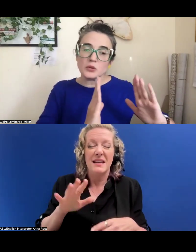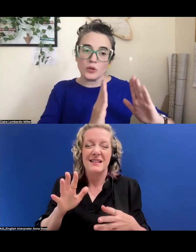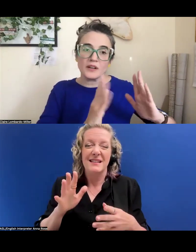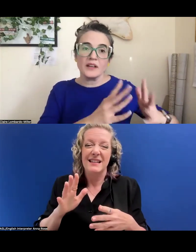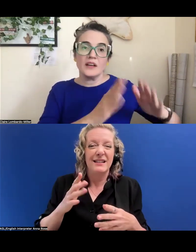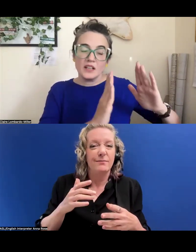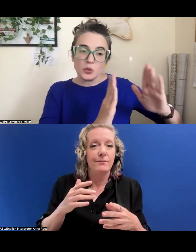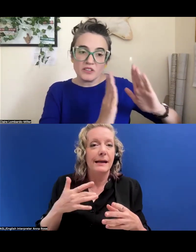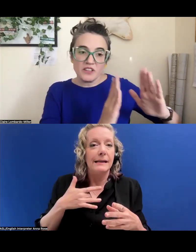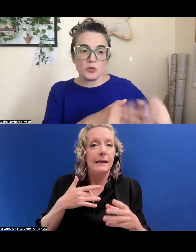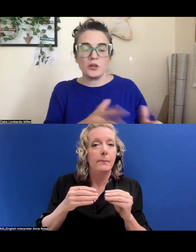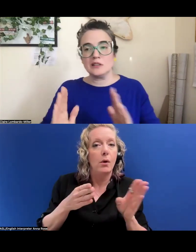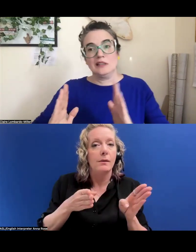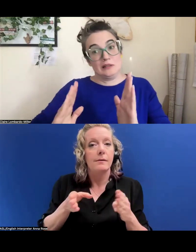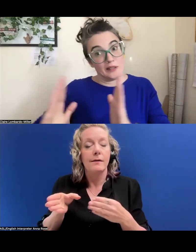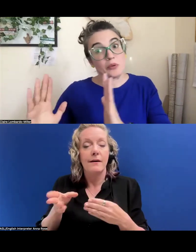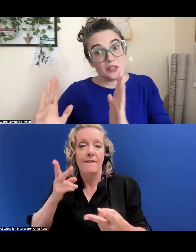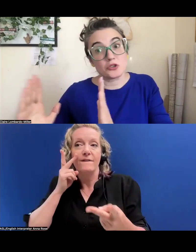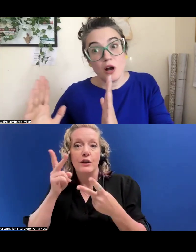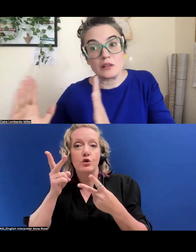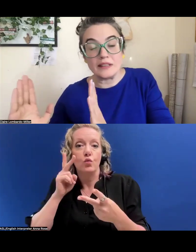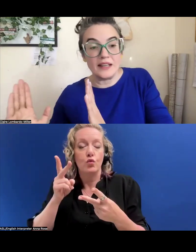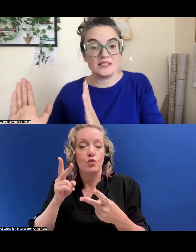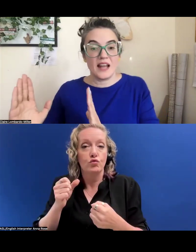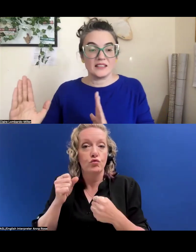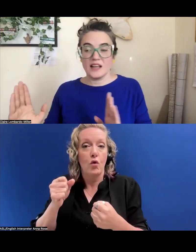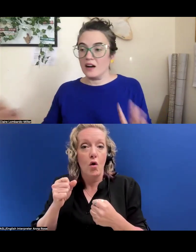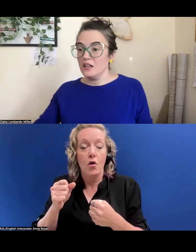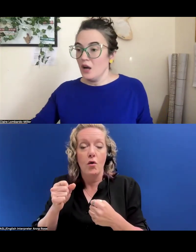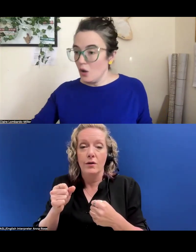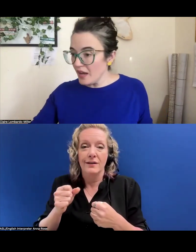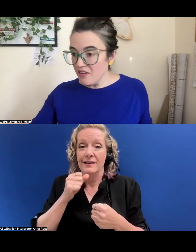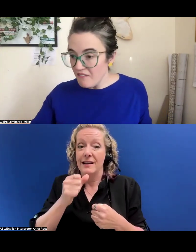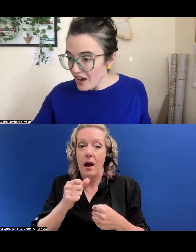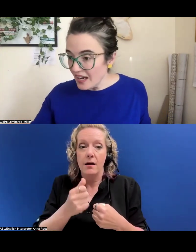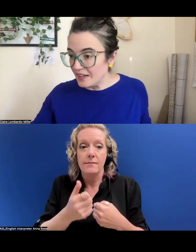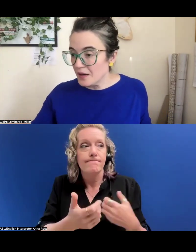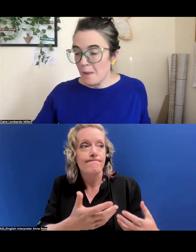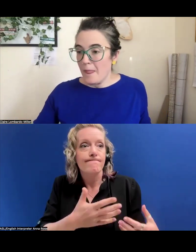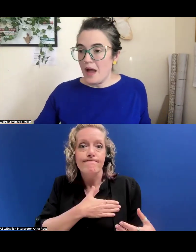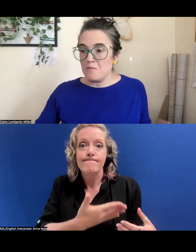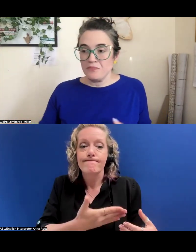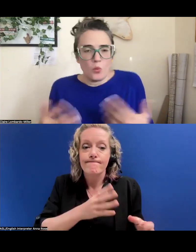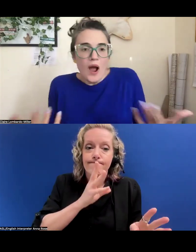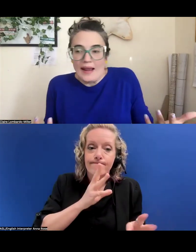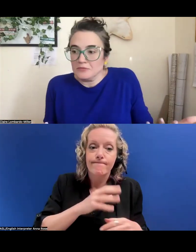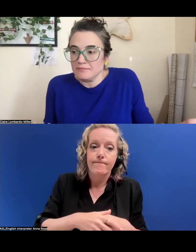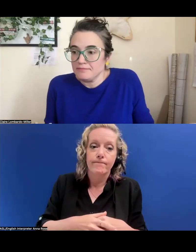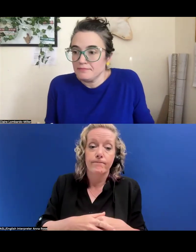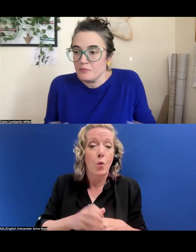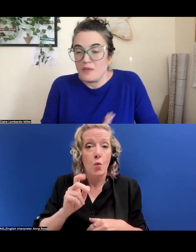heavily toward visual, leaning pretty strongly against ASL. Okay, fine.